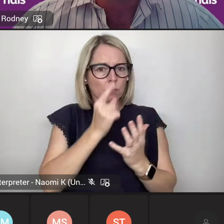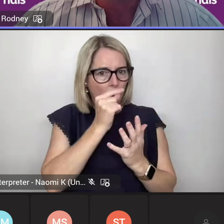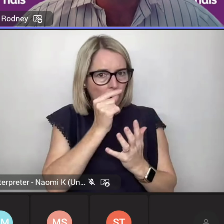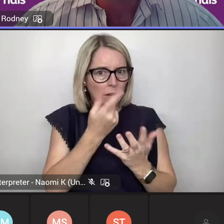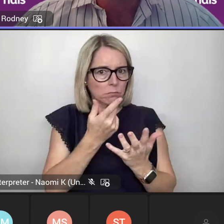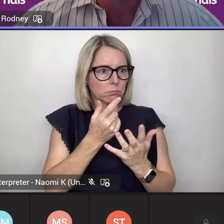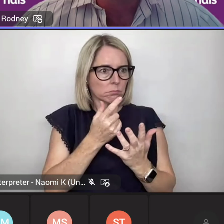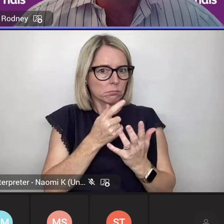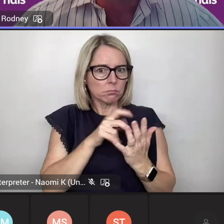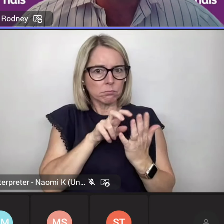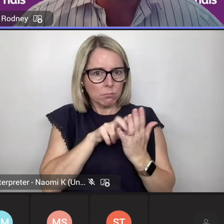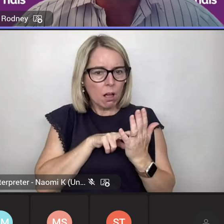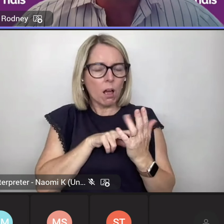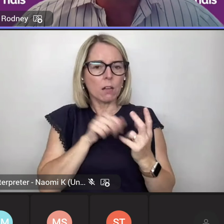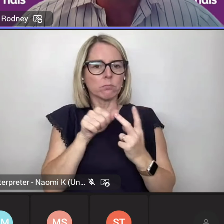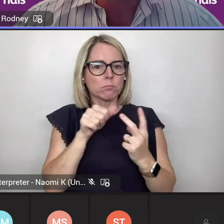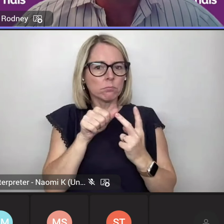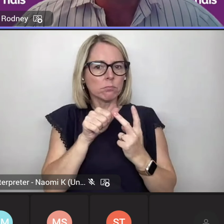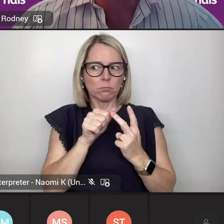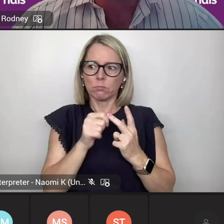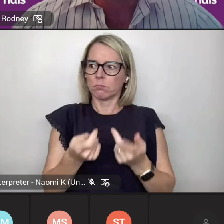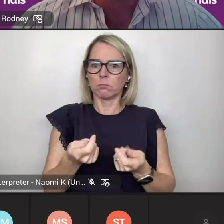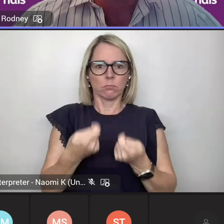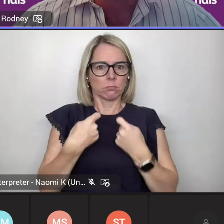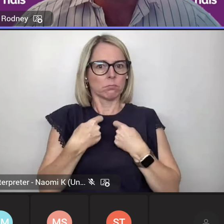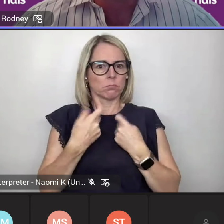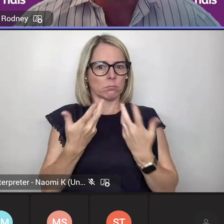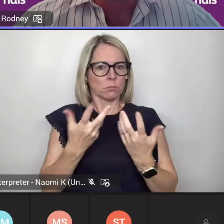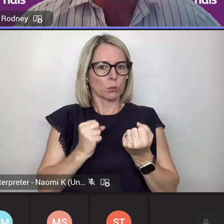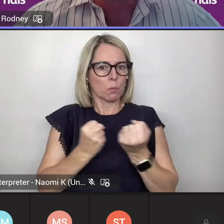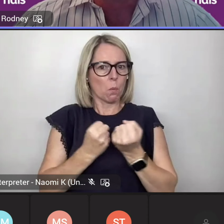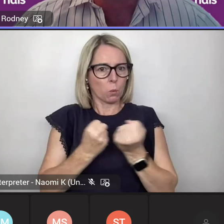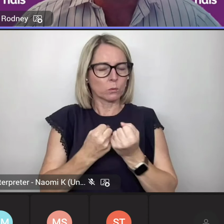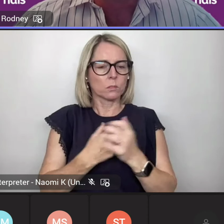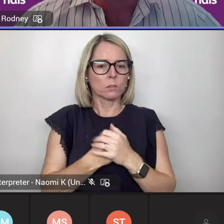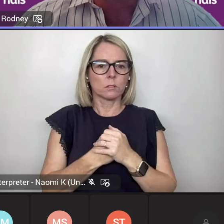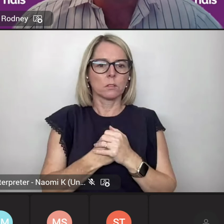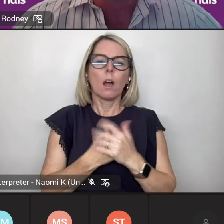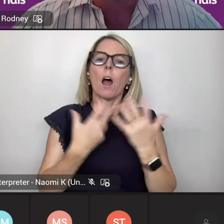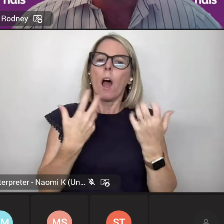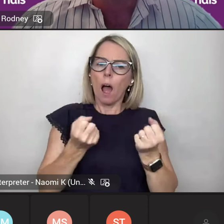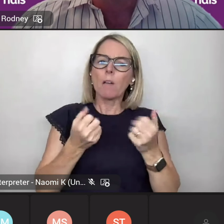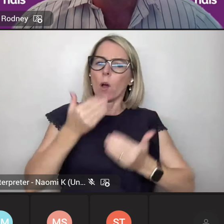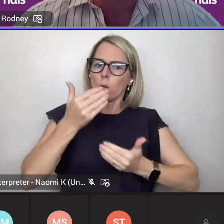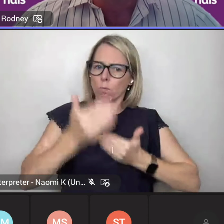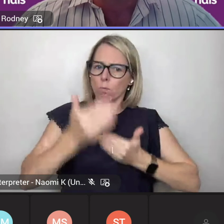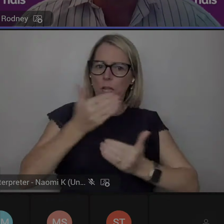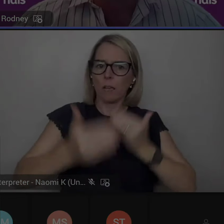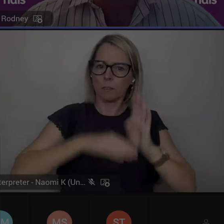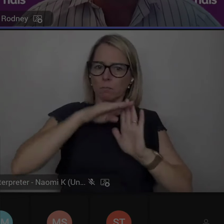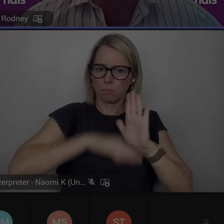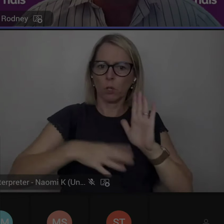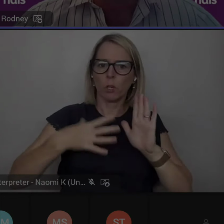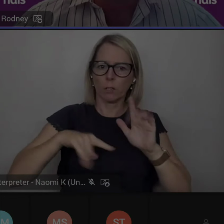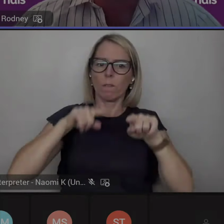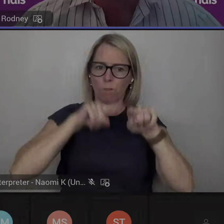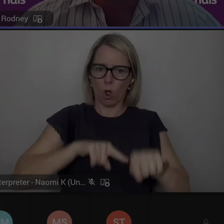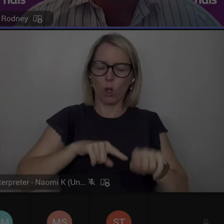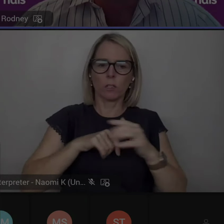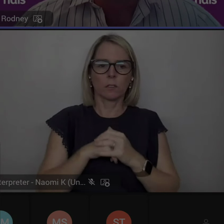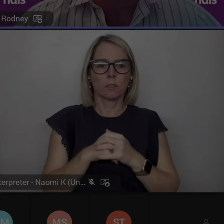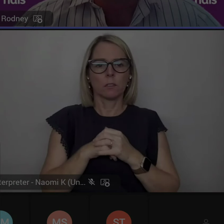NDIS. There's a process to follow when you apply to the NDIS. As a part